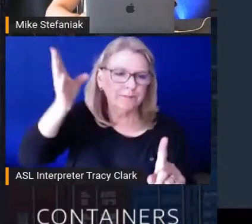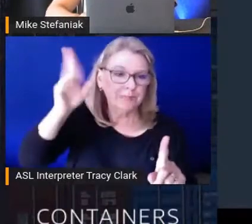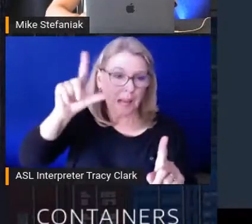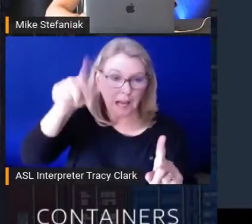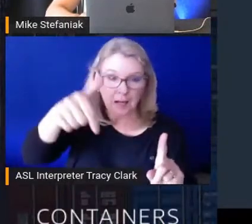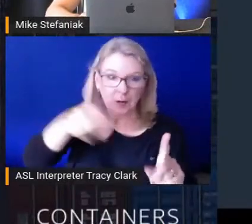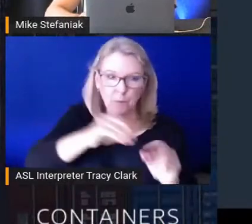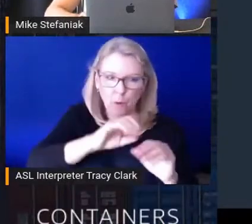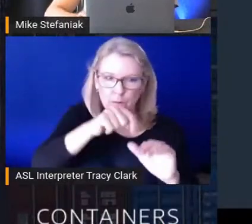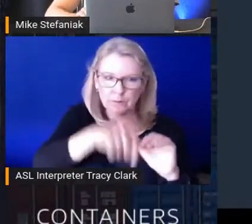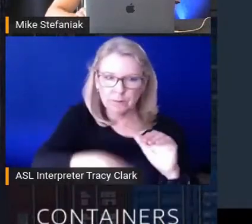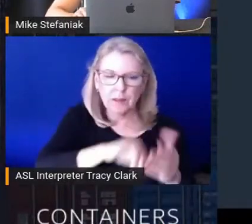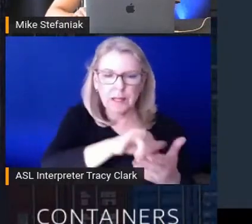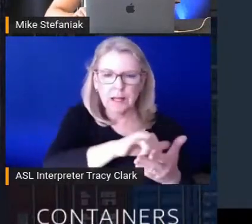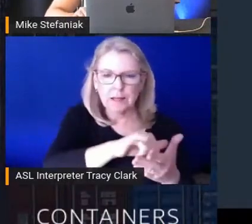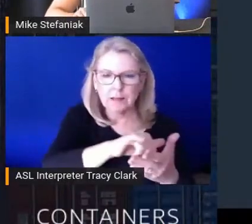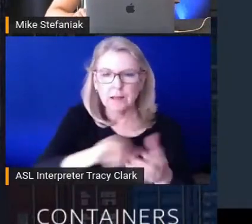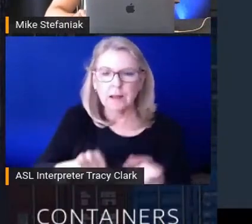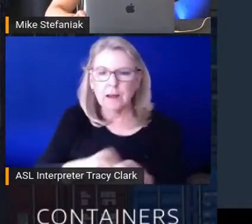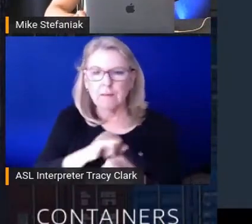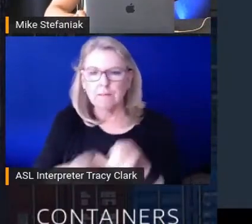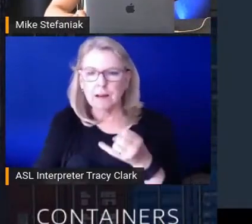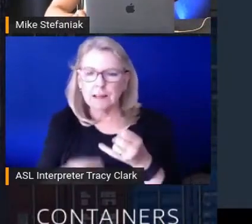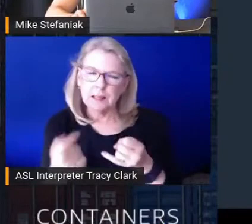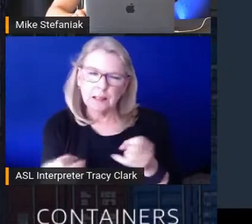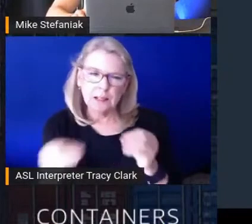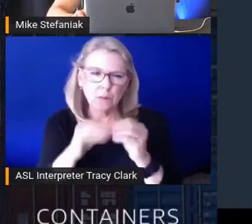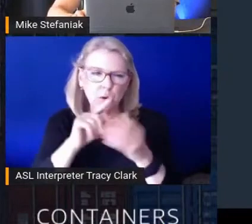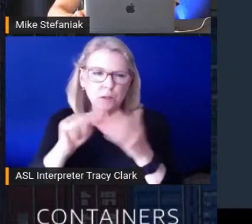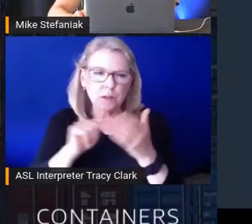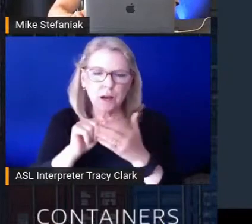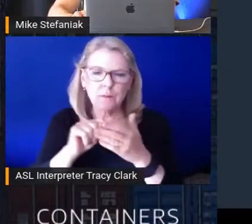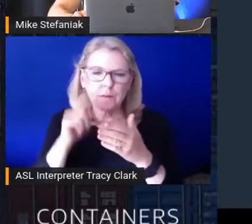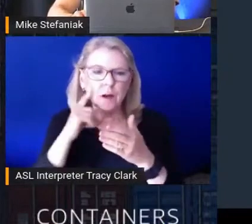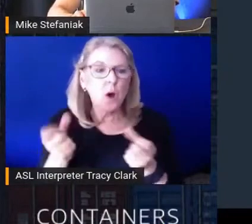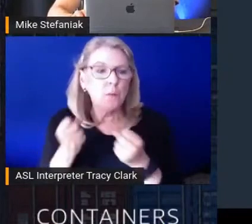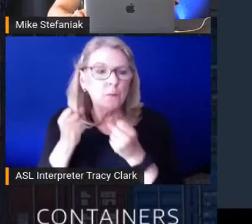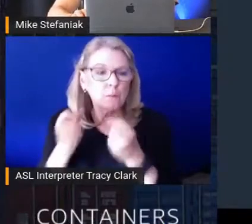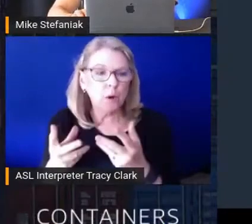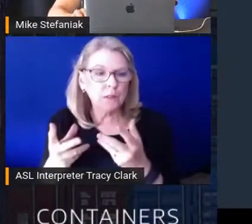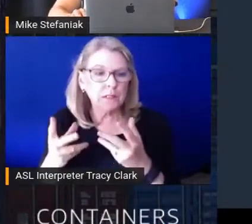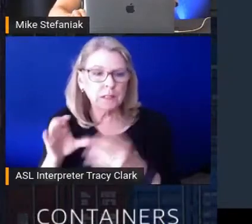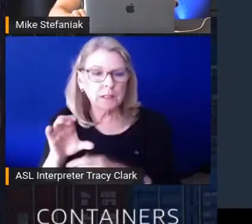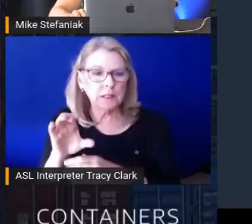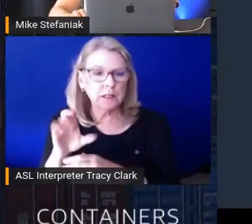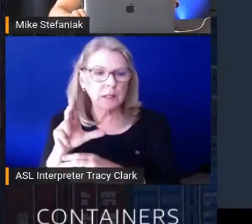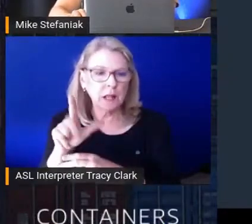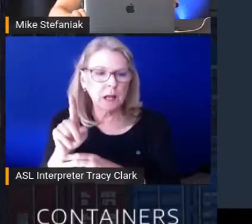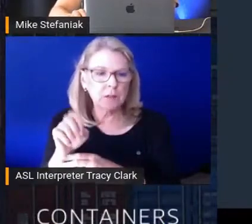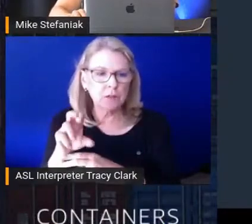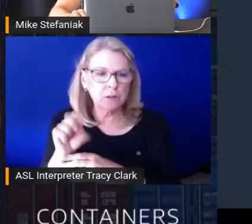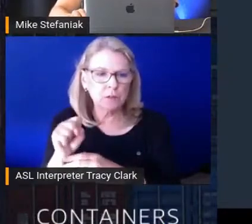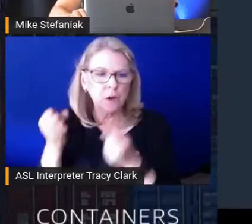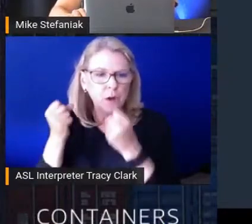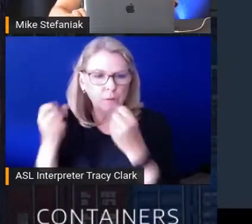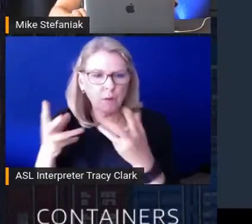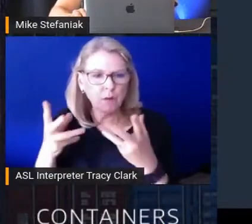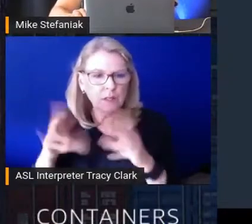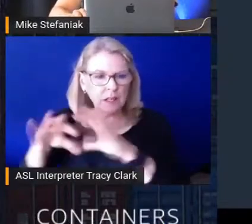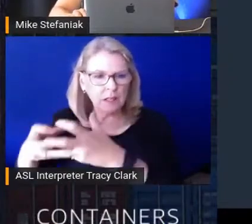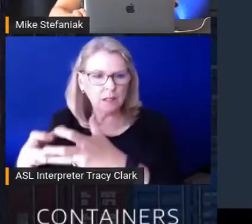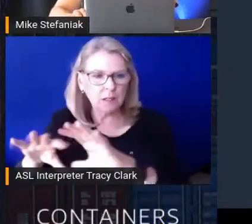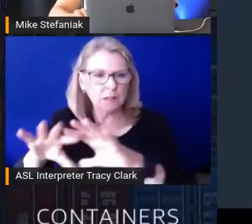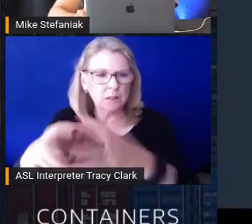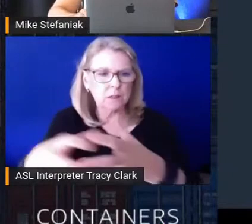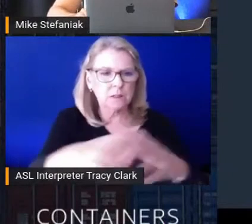to spend a little more time on. So multi-cluster. One of the challenges we hear as you start to run applications in more and